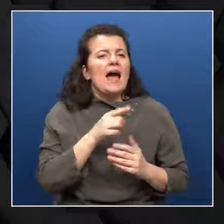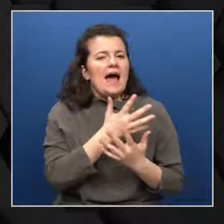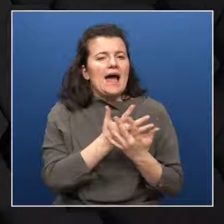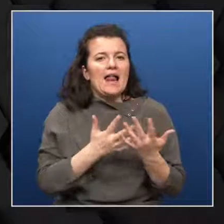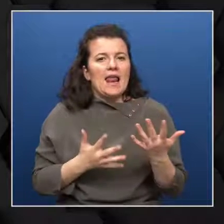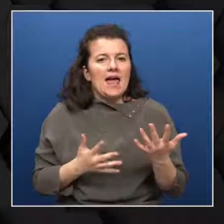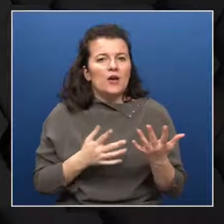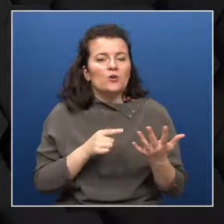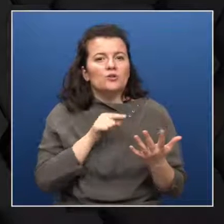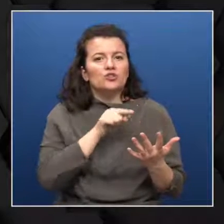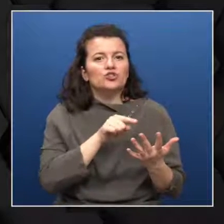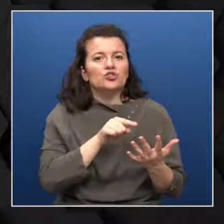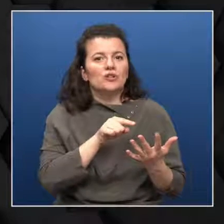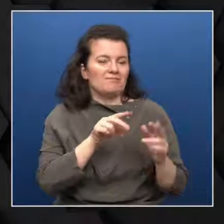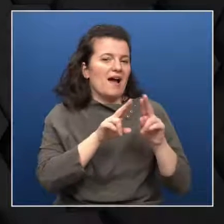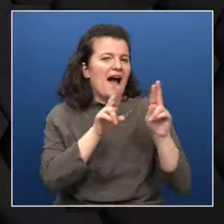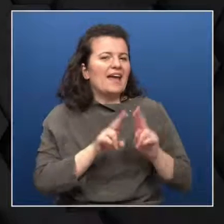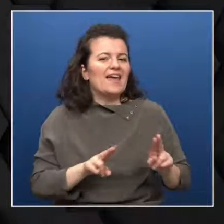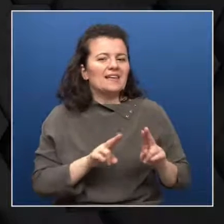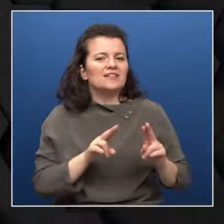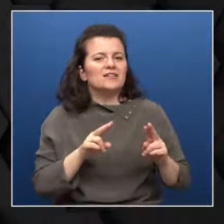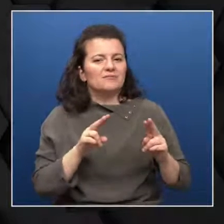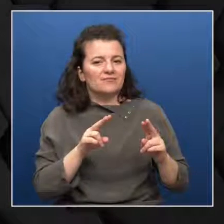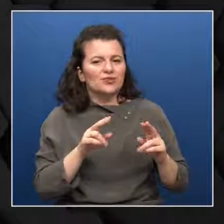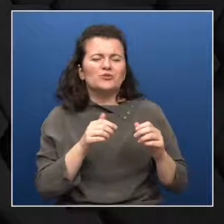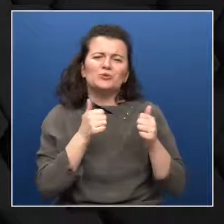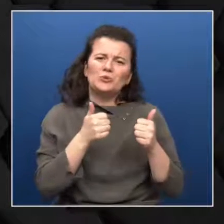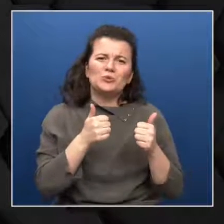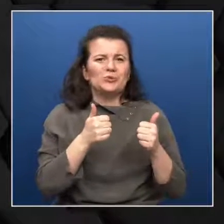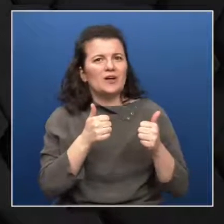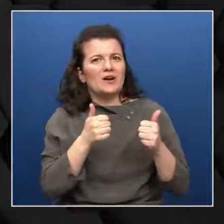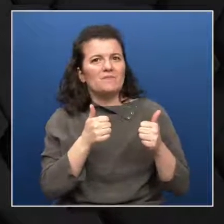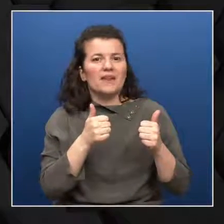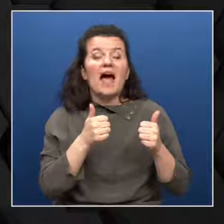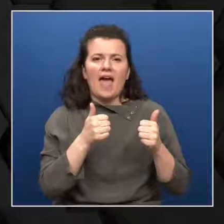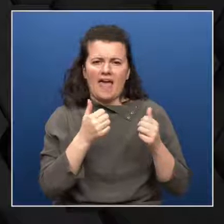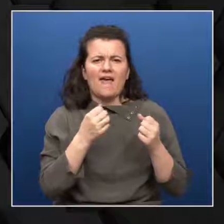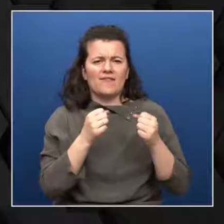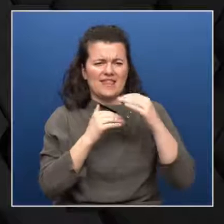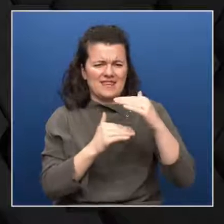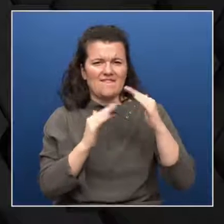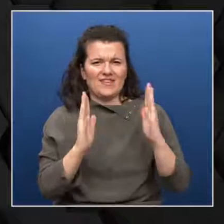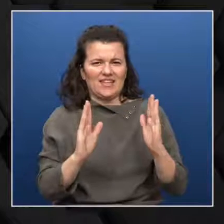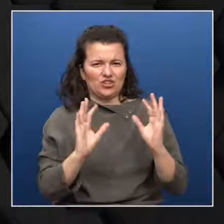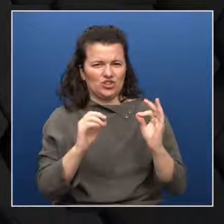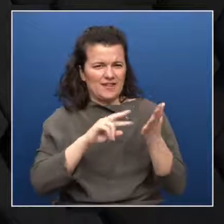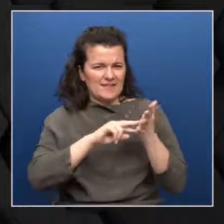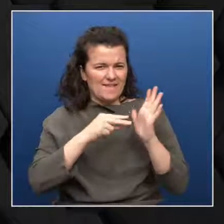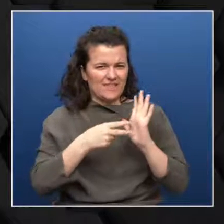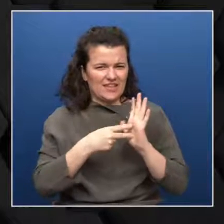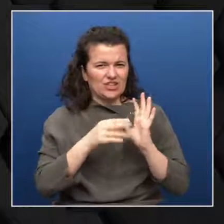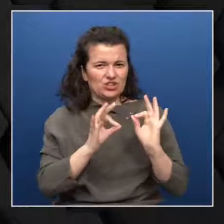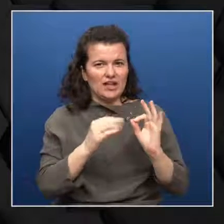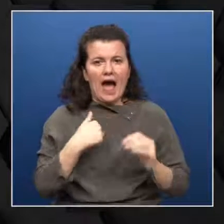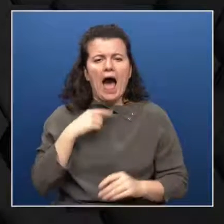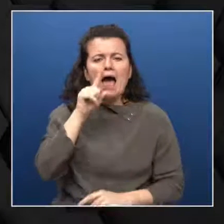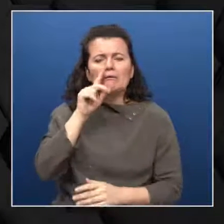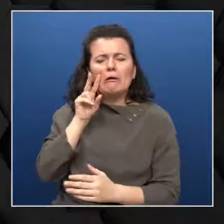it. Let me actually look it up before I say it wrong.